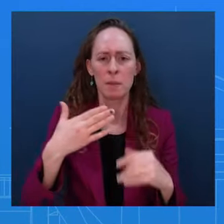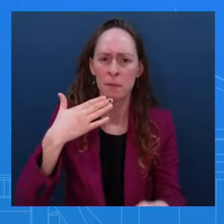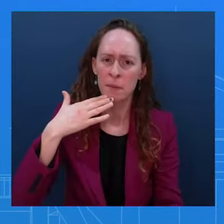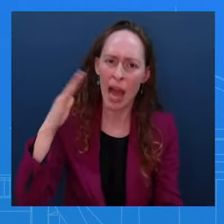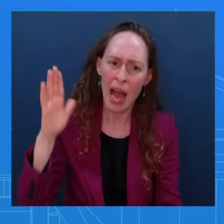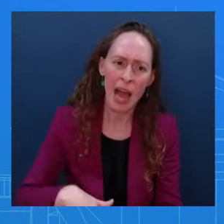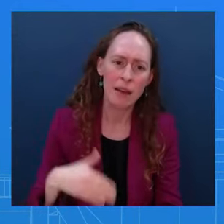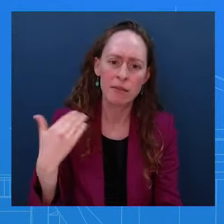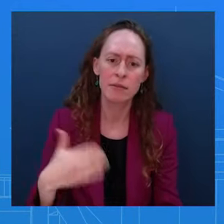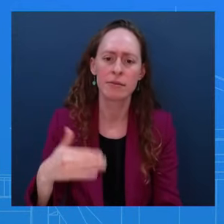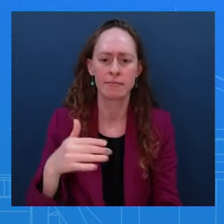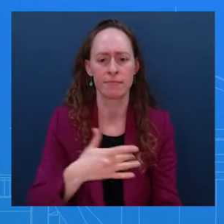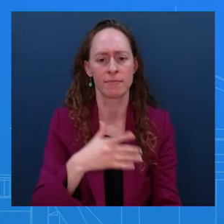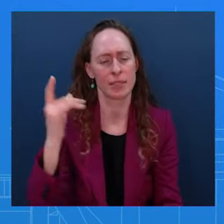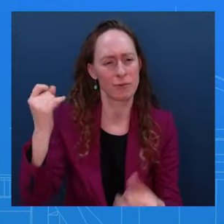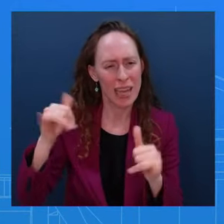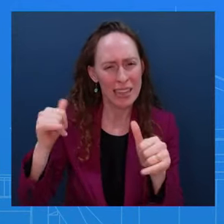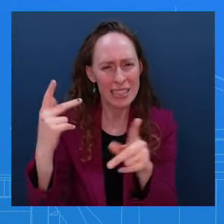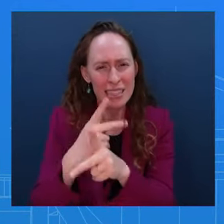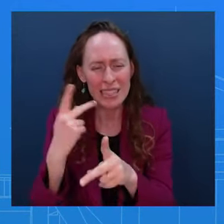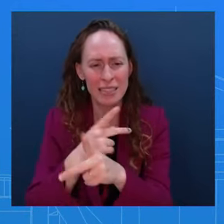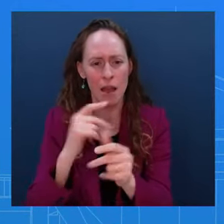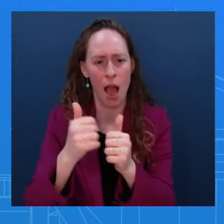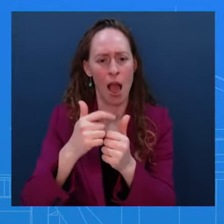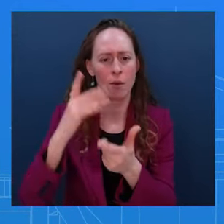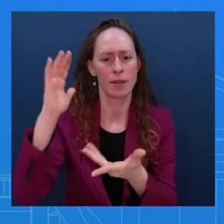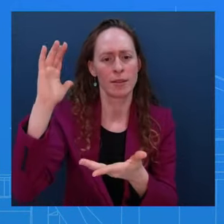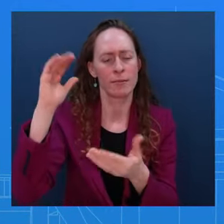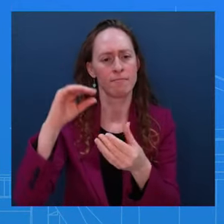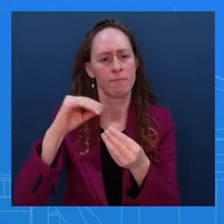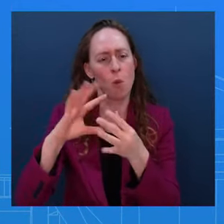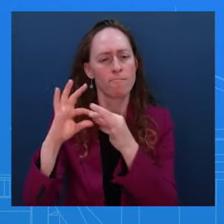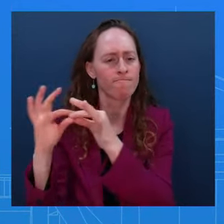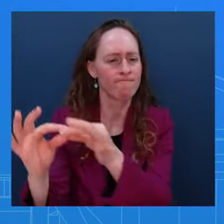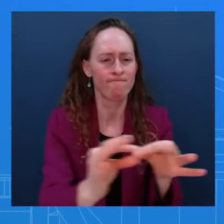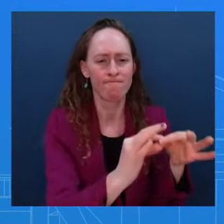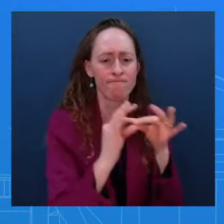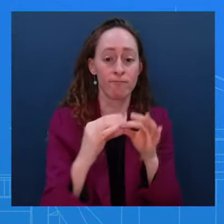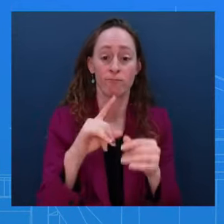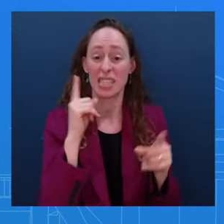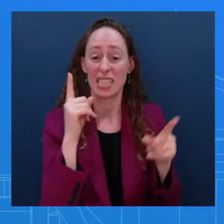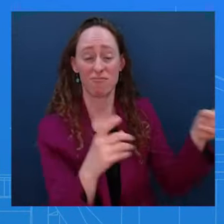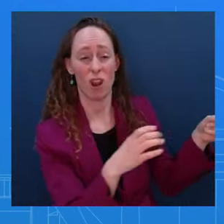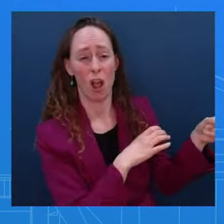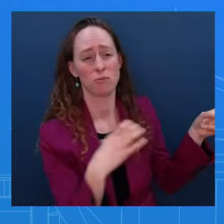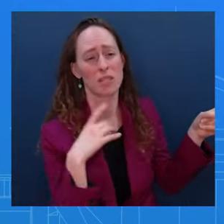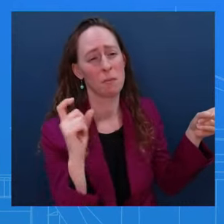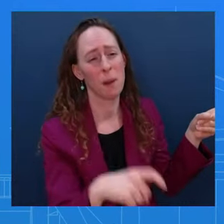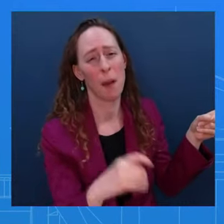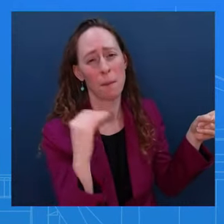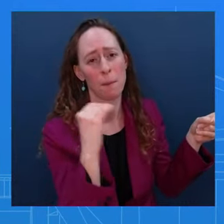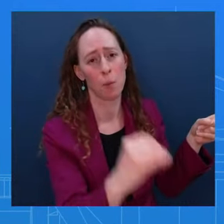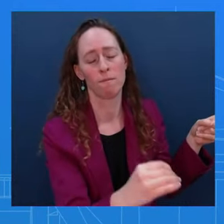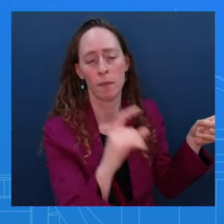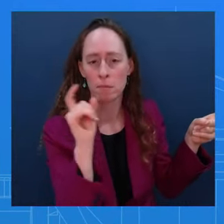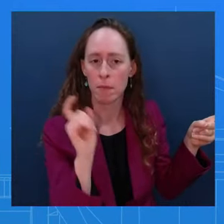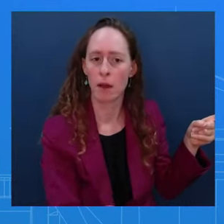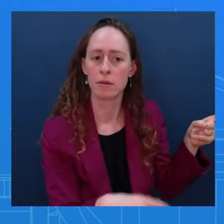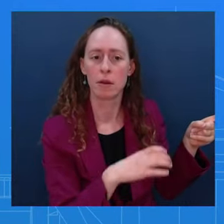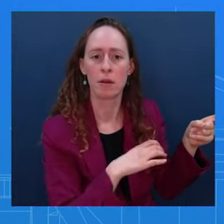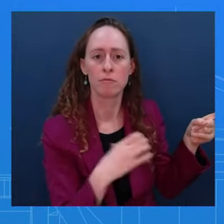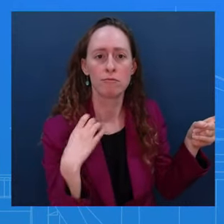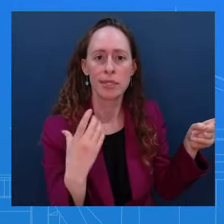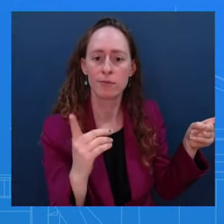with protecting our communities, but Congress needs to act. Congress needs to act. This is a president that has taken 24 executive